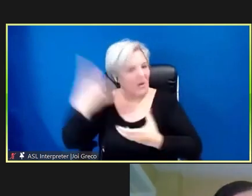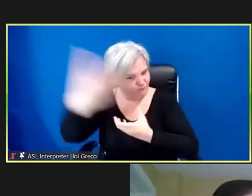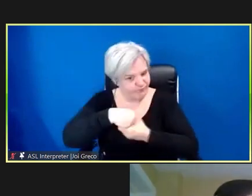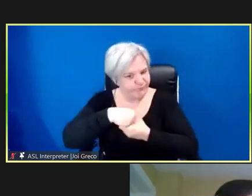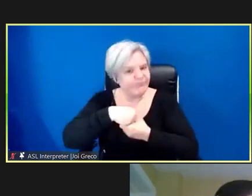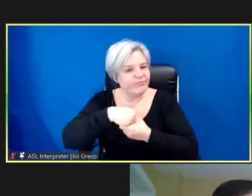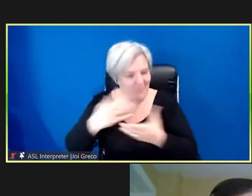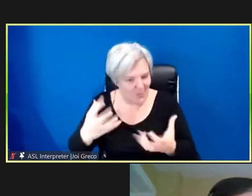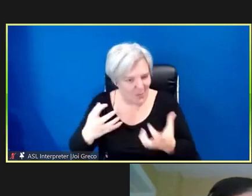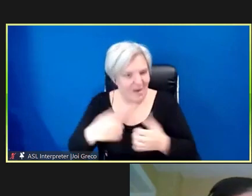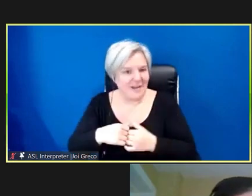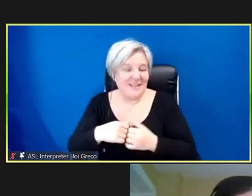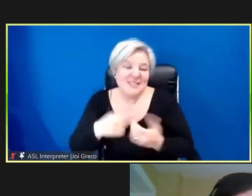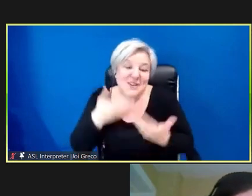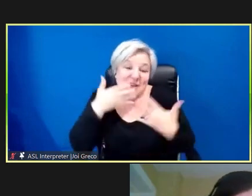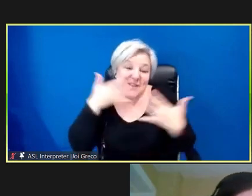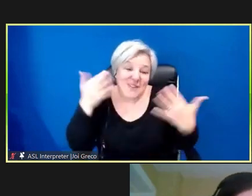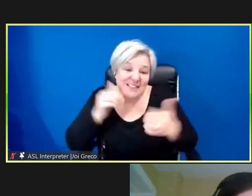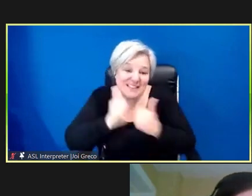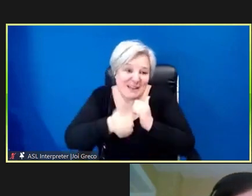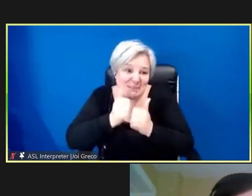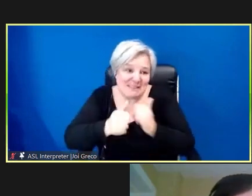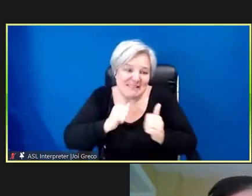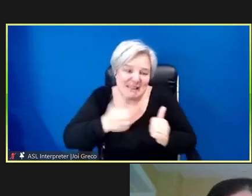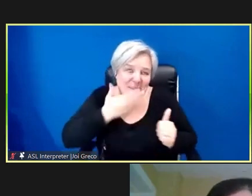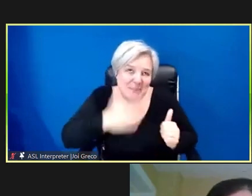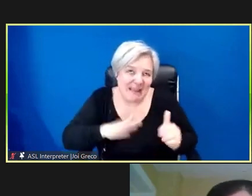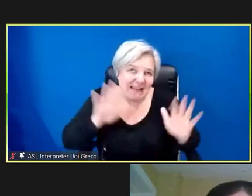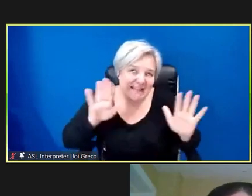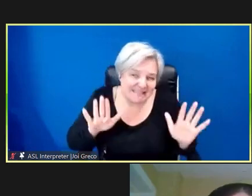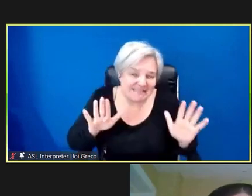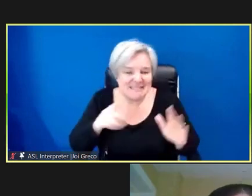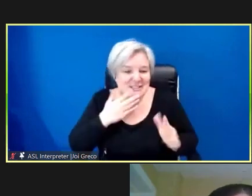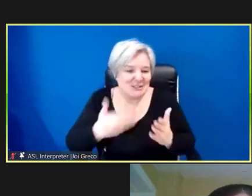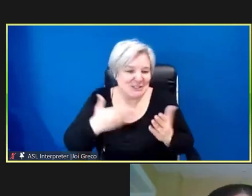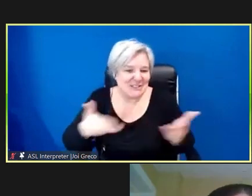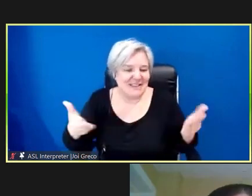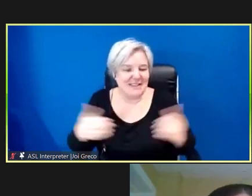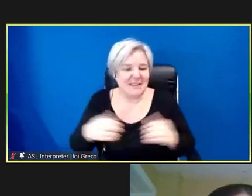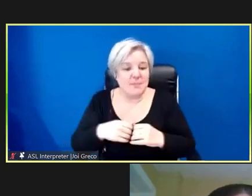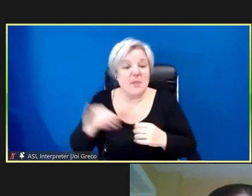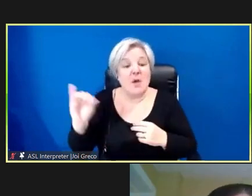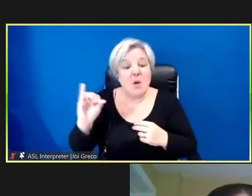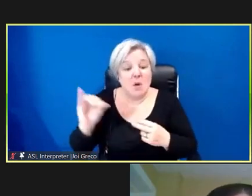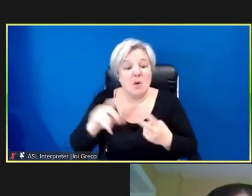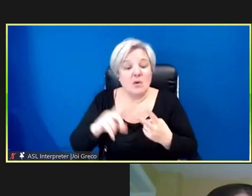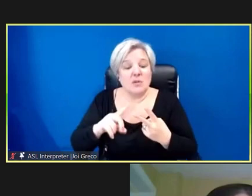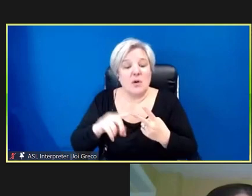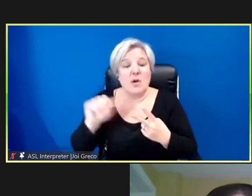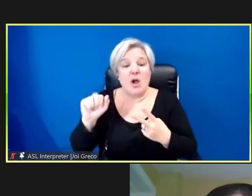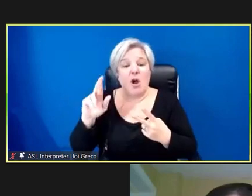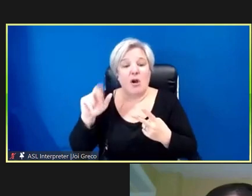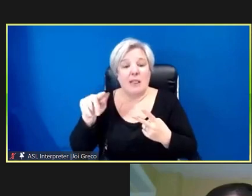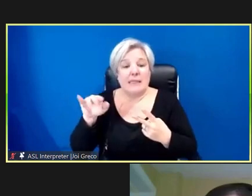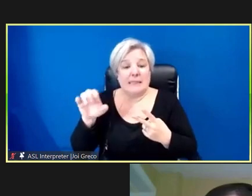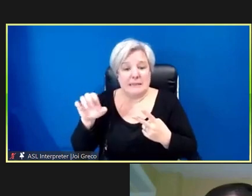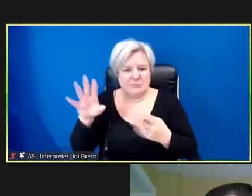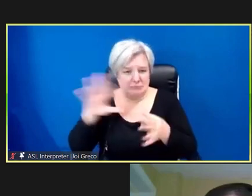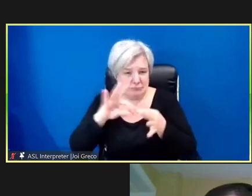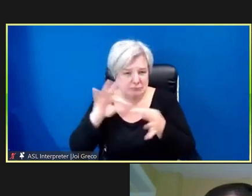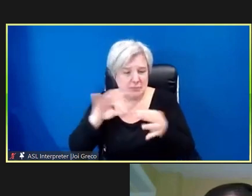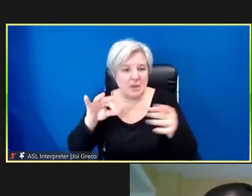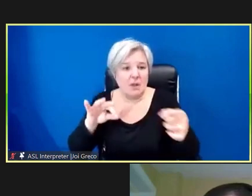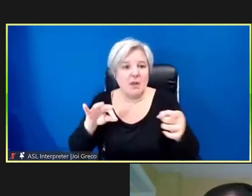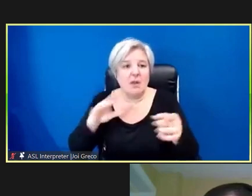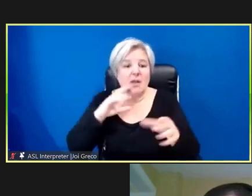friendly competition isn't necessarily a bad thing. Also to Arlene's comment that